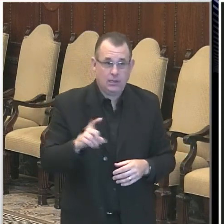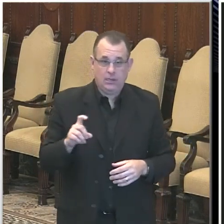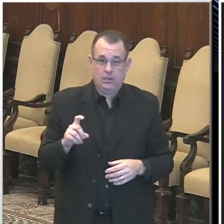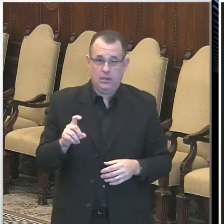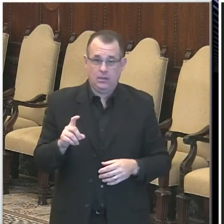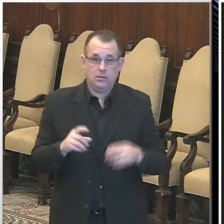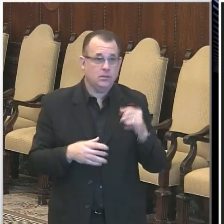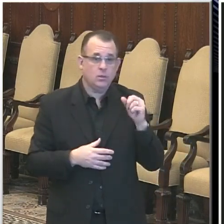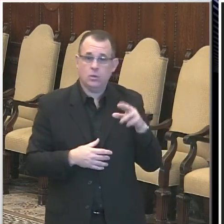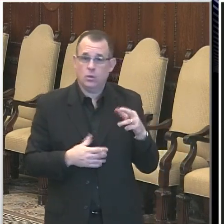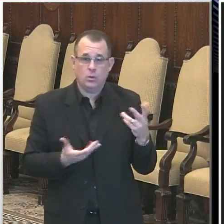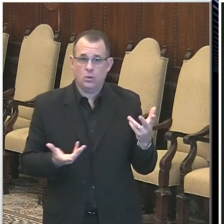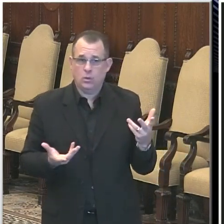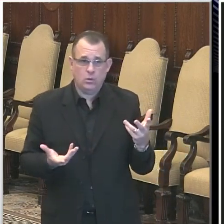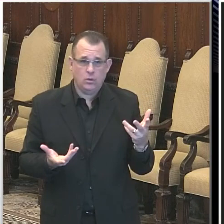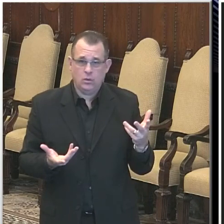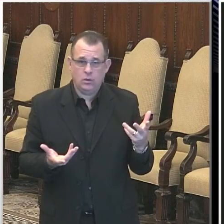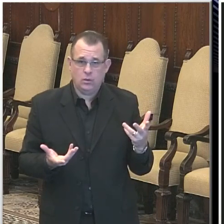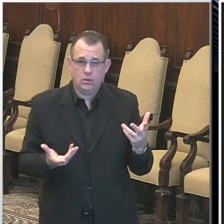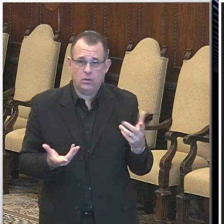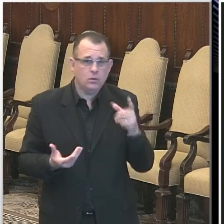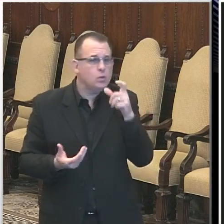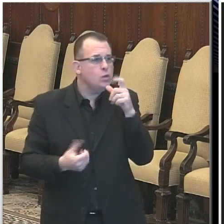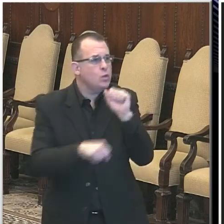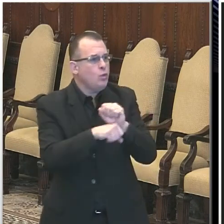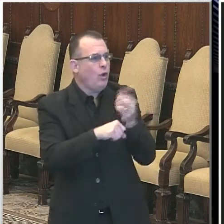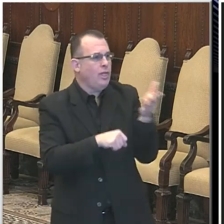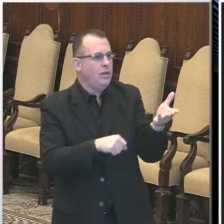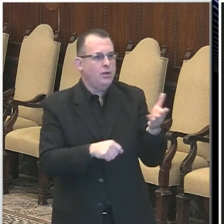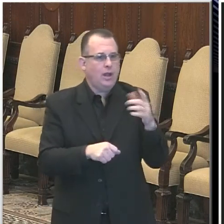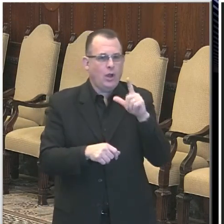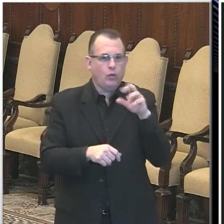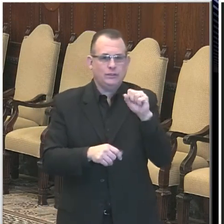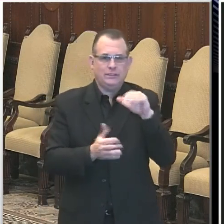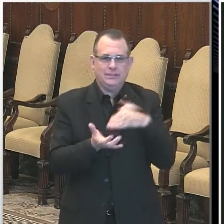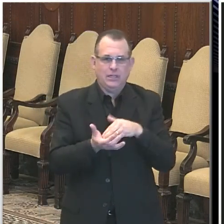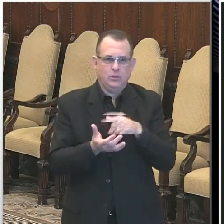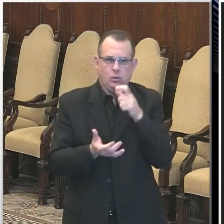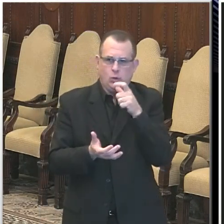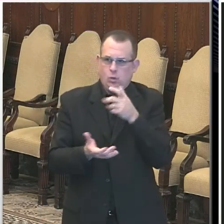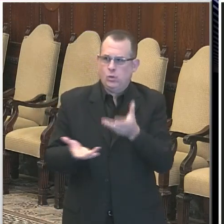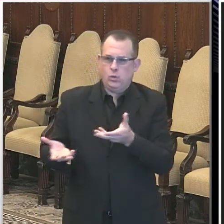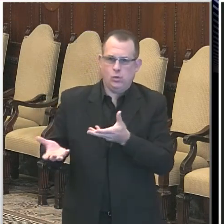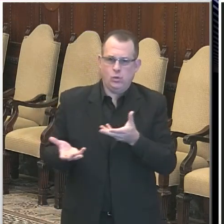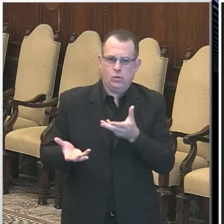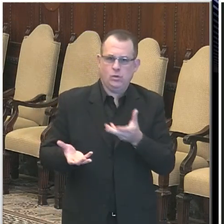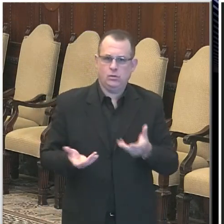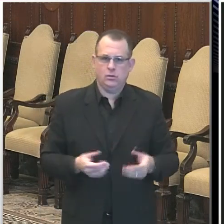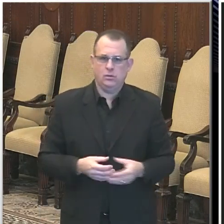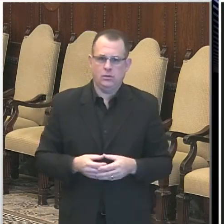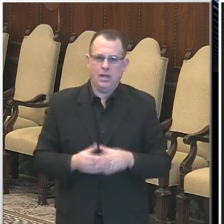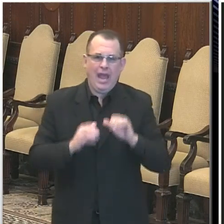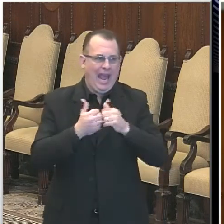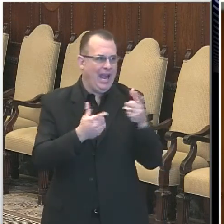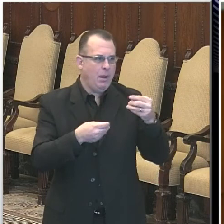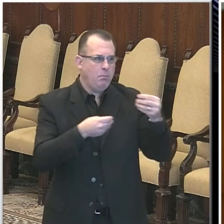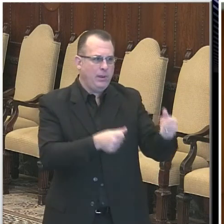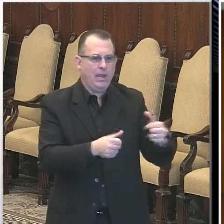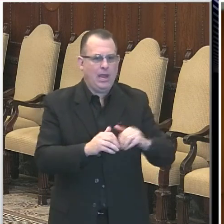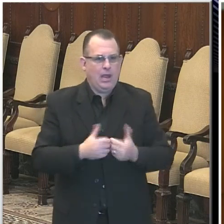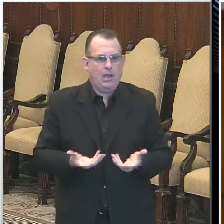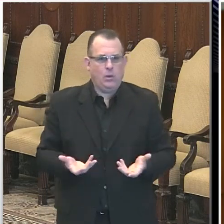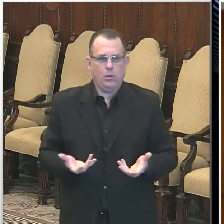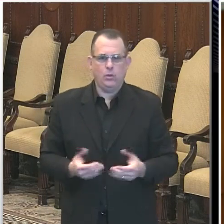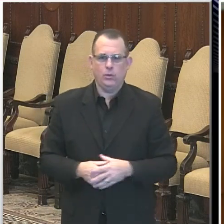Or I guess we just want to know who's working at the Leocore Center and how is the city paying for them? So let me answer about the